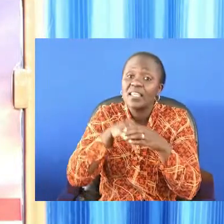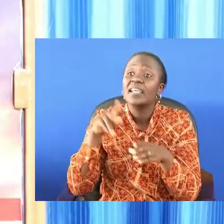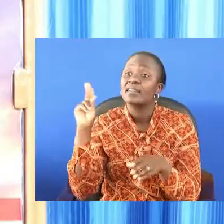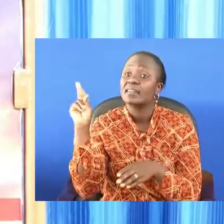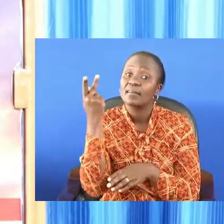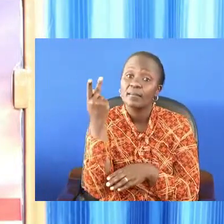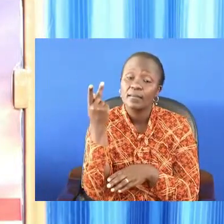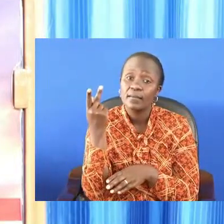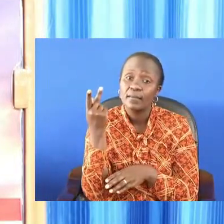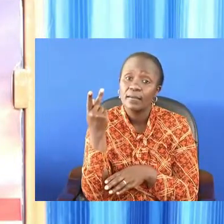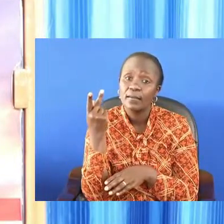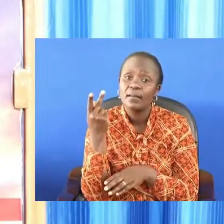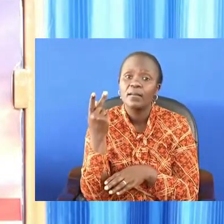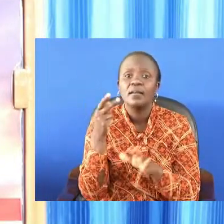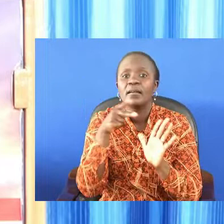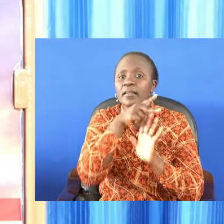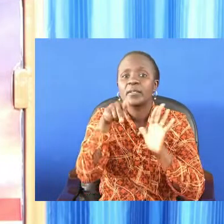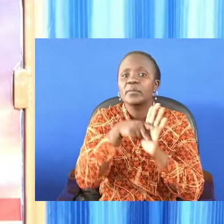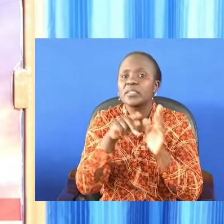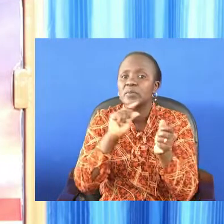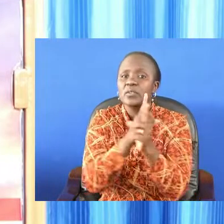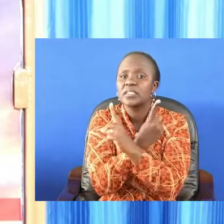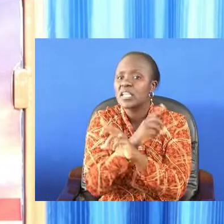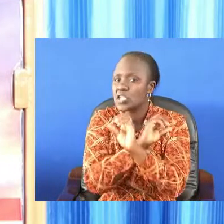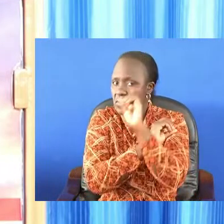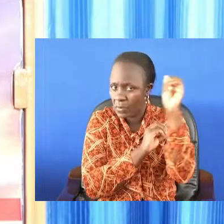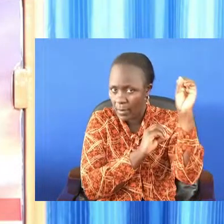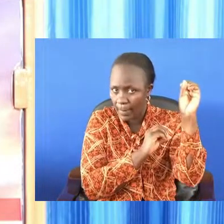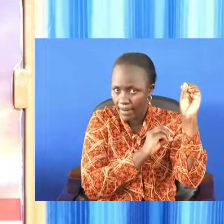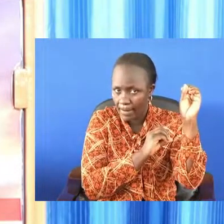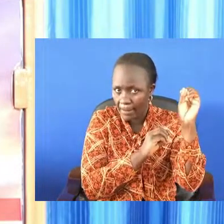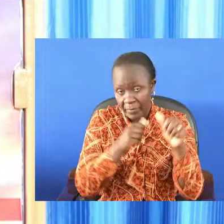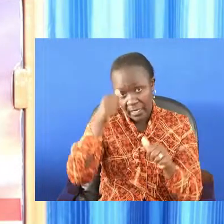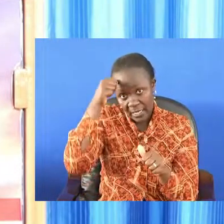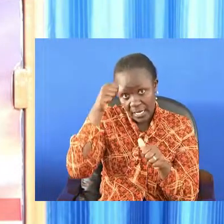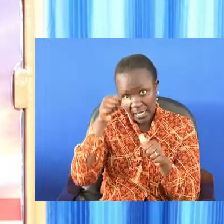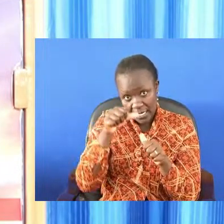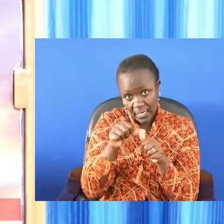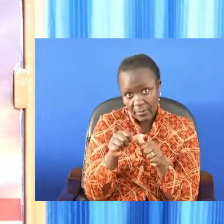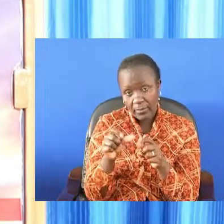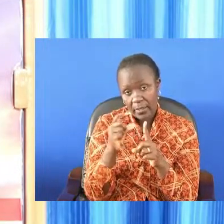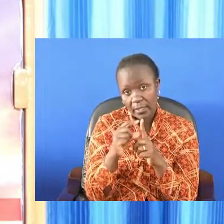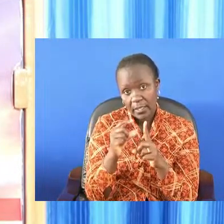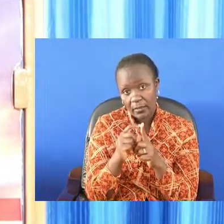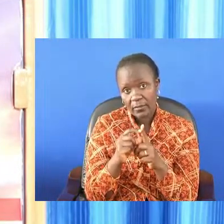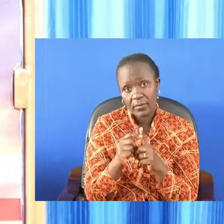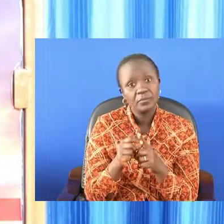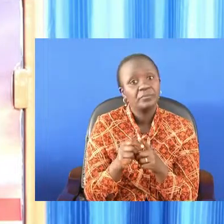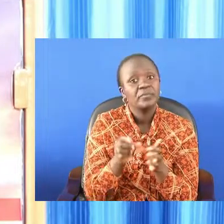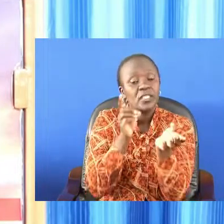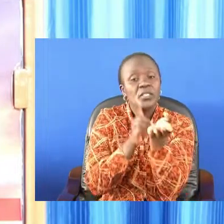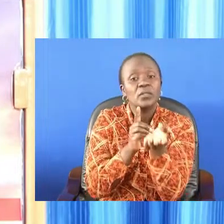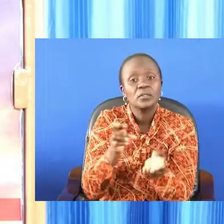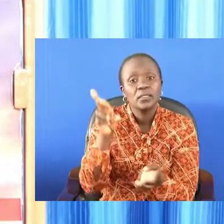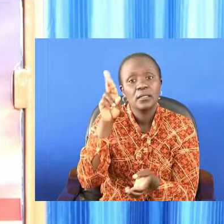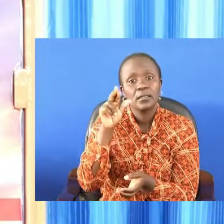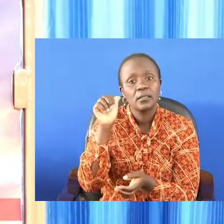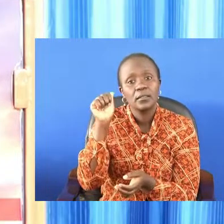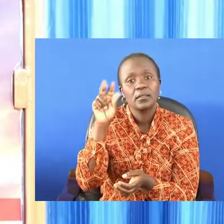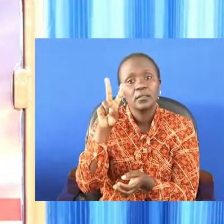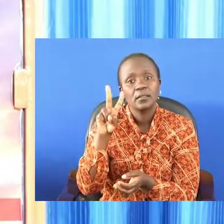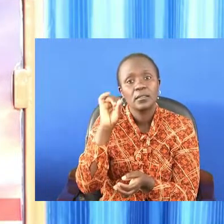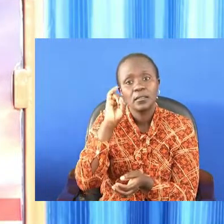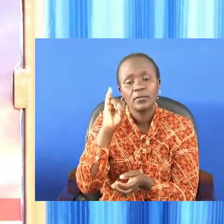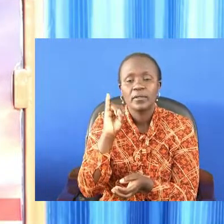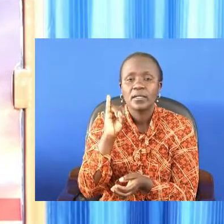Kenya. The principle doesn't change. I remember the words of Dr. Ravi Zacharias.